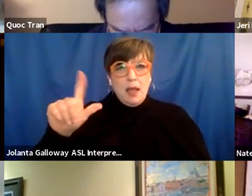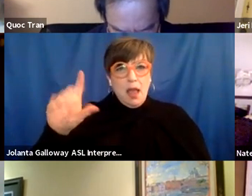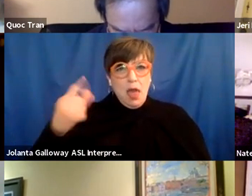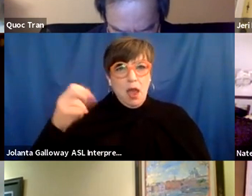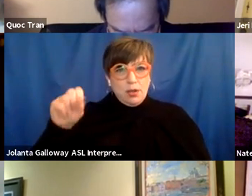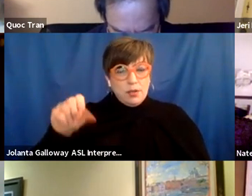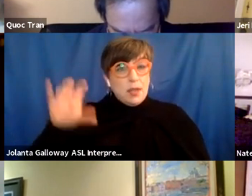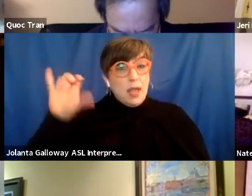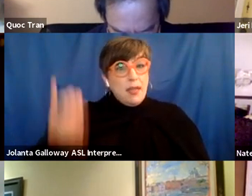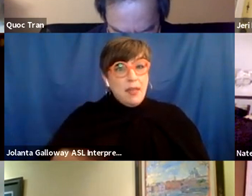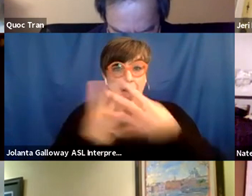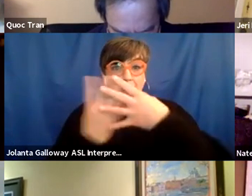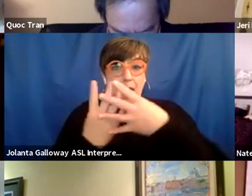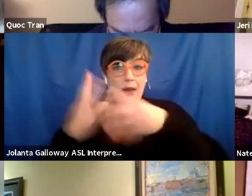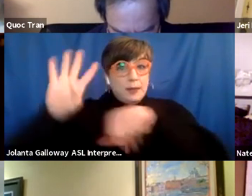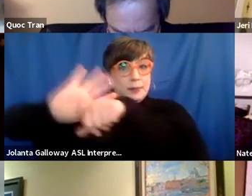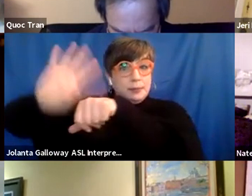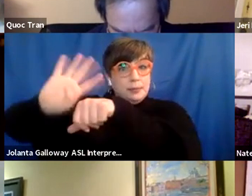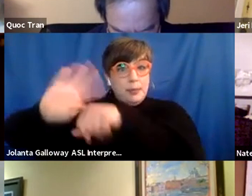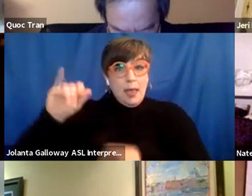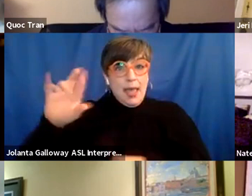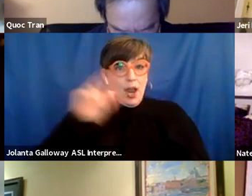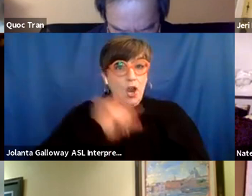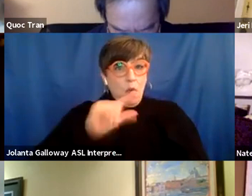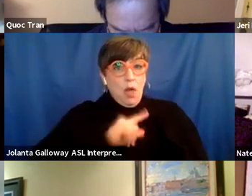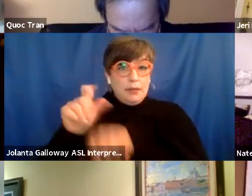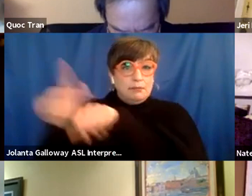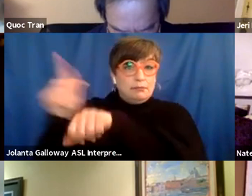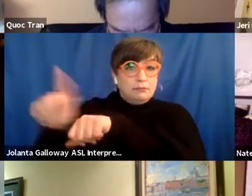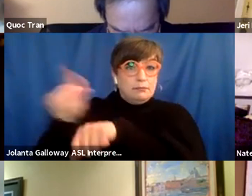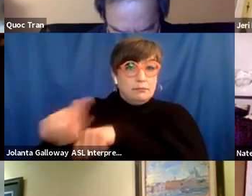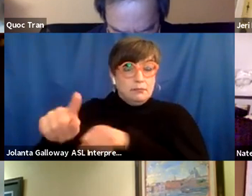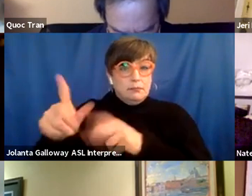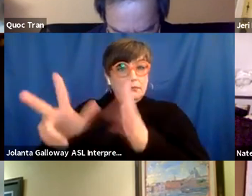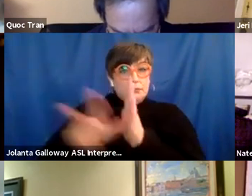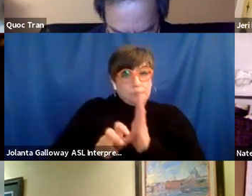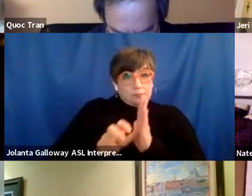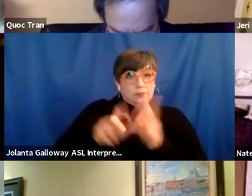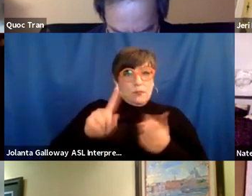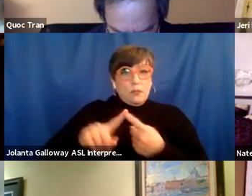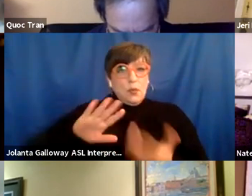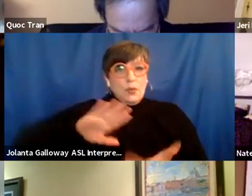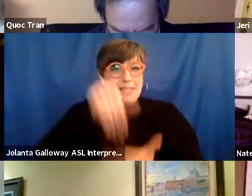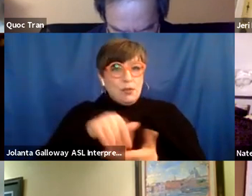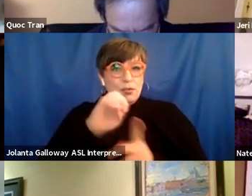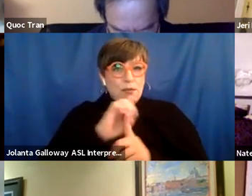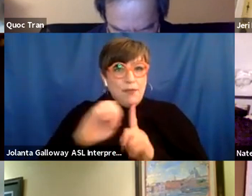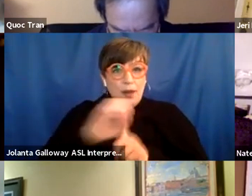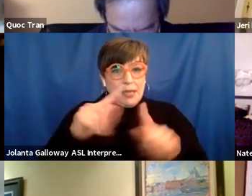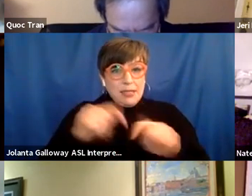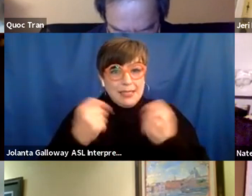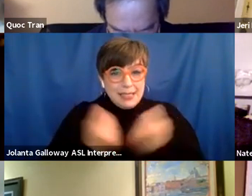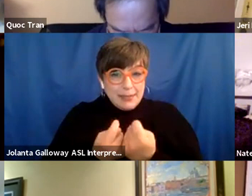give on-time air quality measures to our central environmental team. The